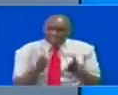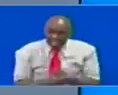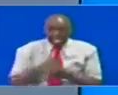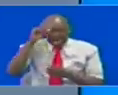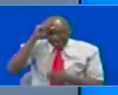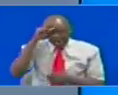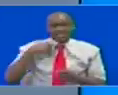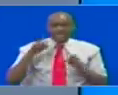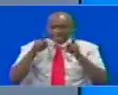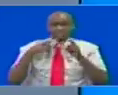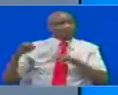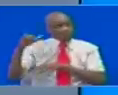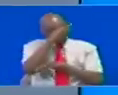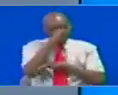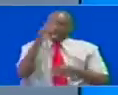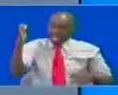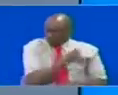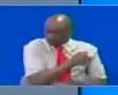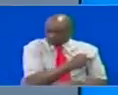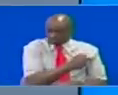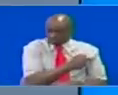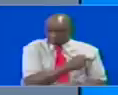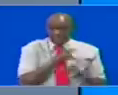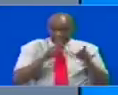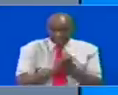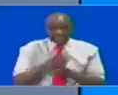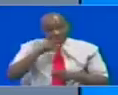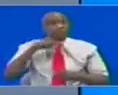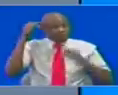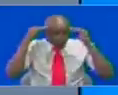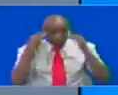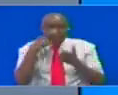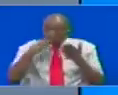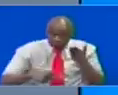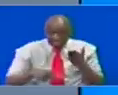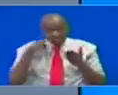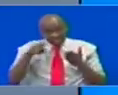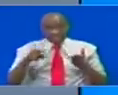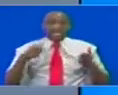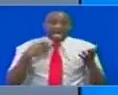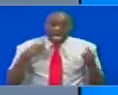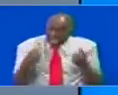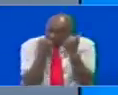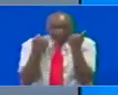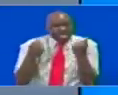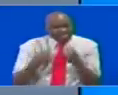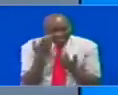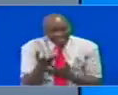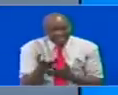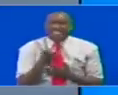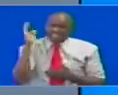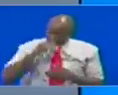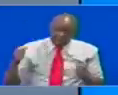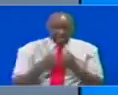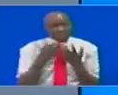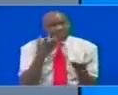government revoked the license of the airline whose plane crashed. They went to court arguing that this was an unprecedented action that had never